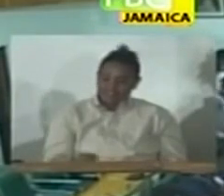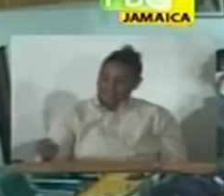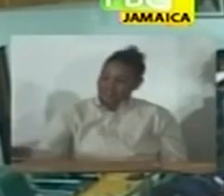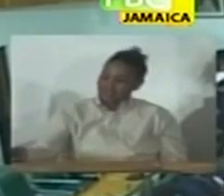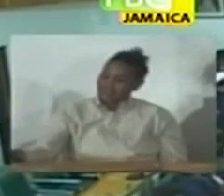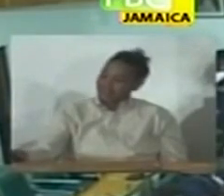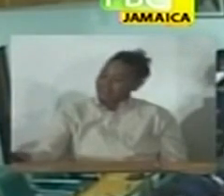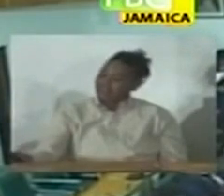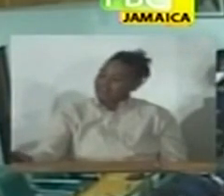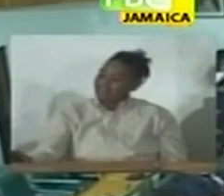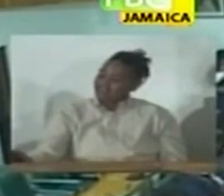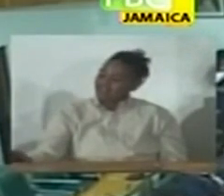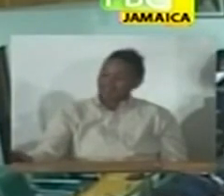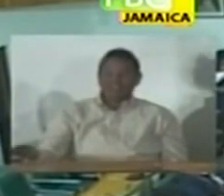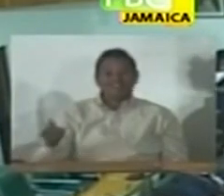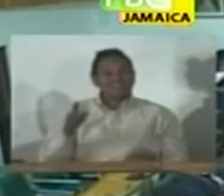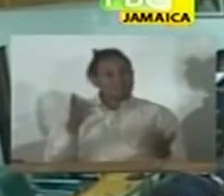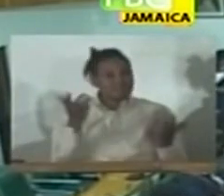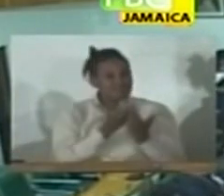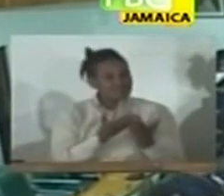again, the issue of relevance.